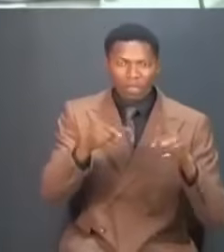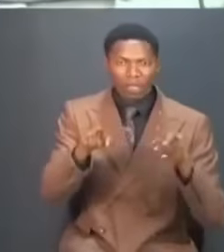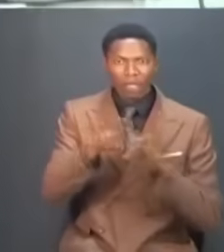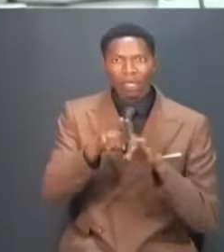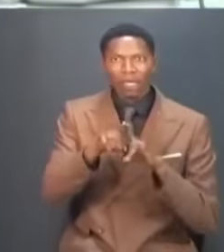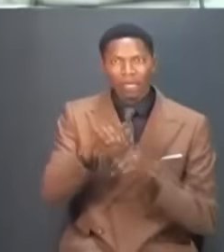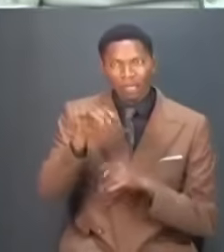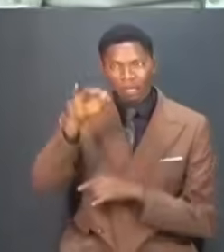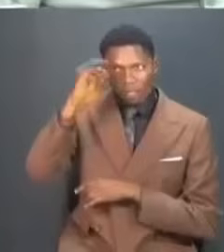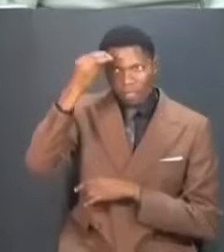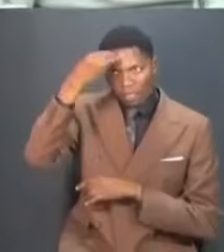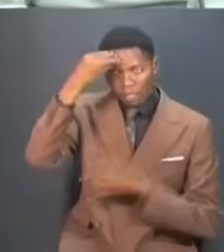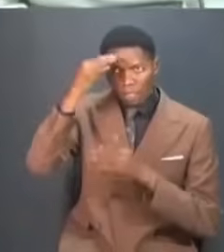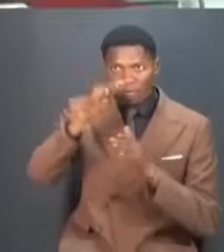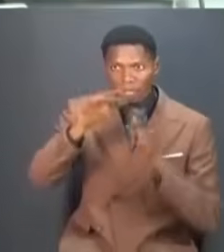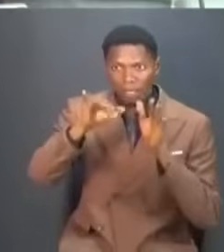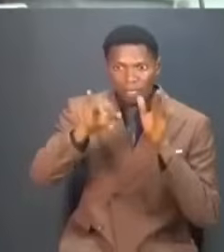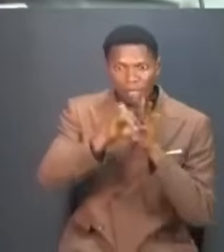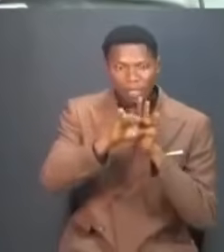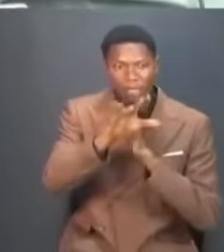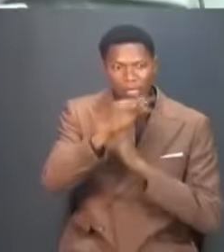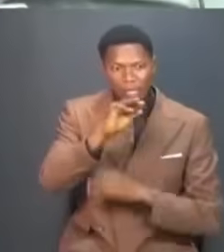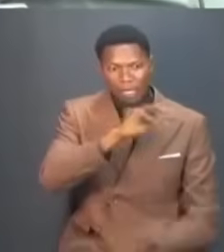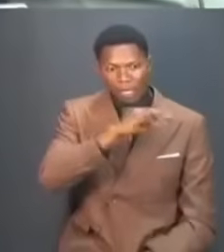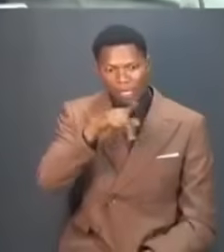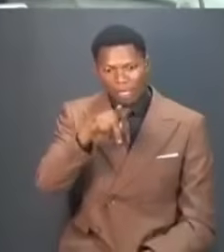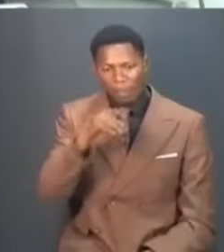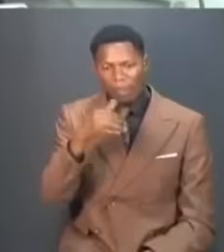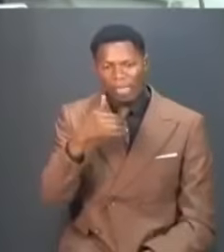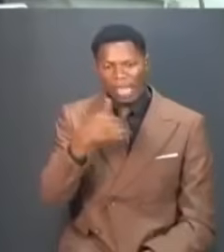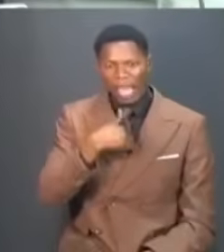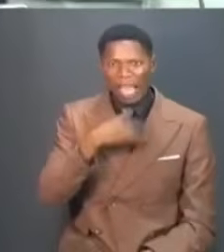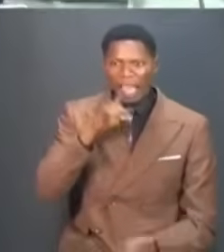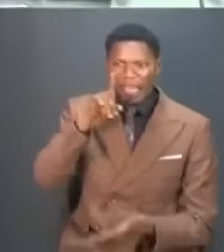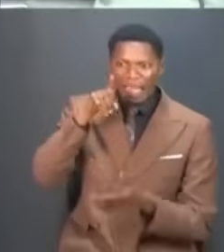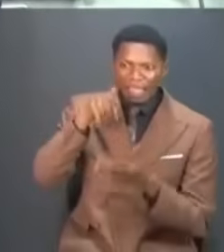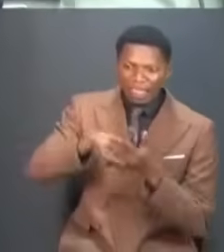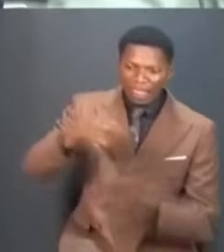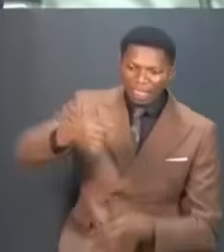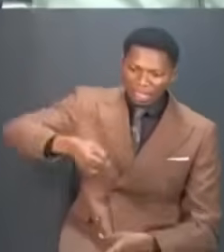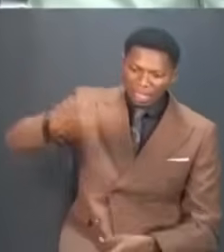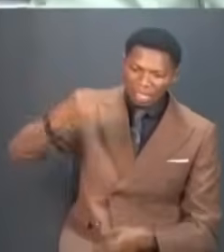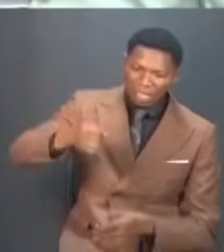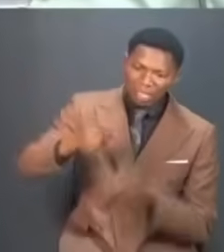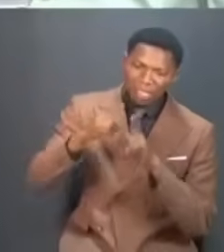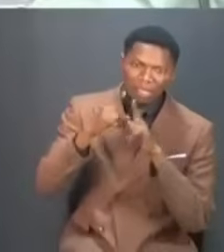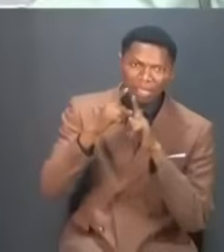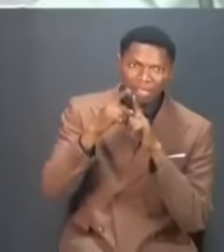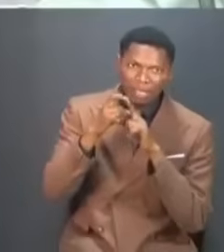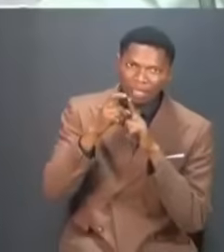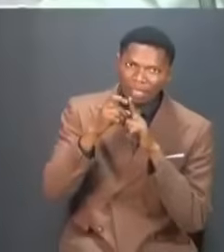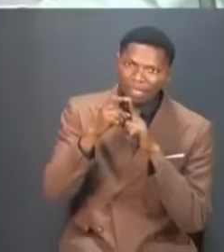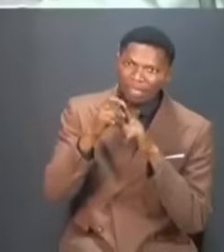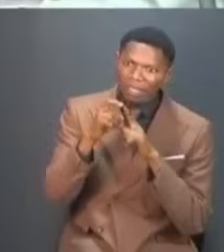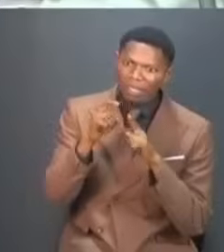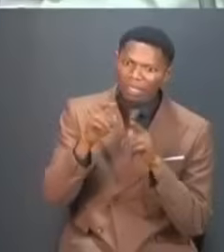indicated, a colleague member of parliament has about 1,000 bags of rice that are not in